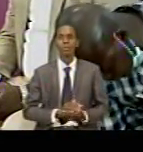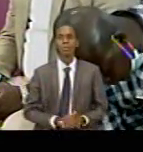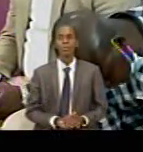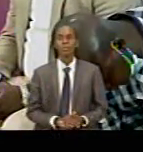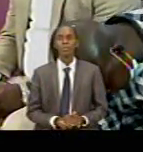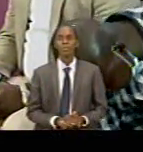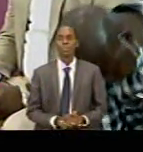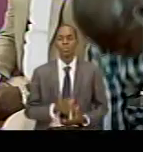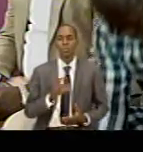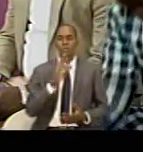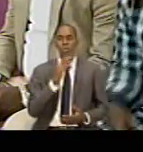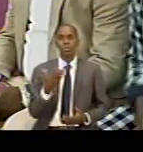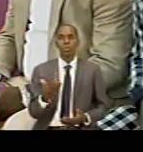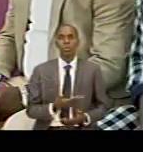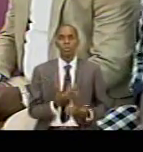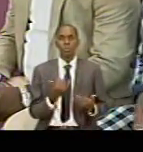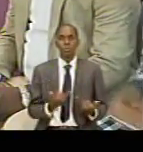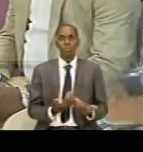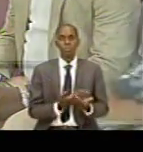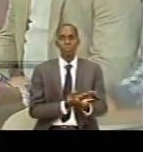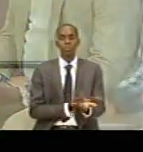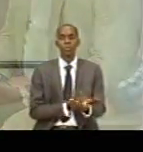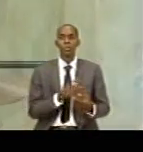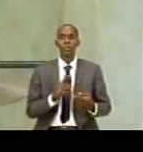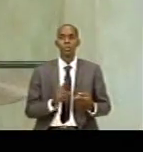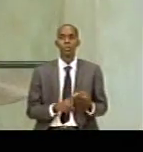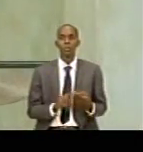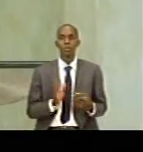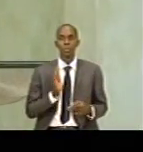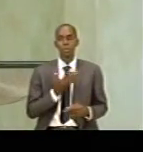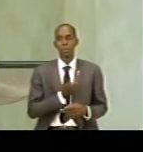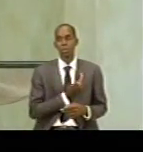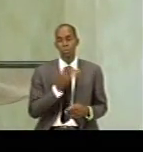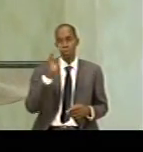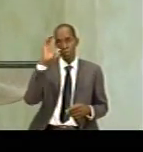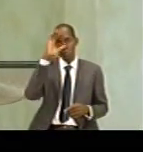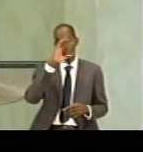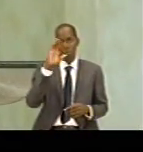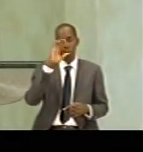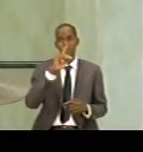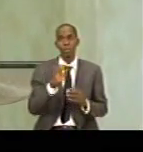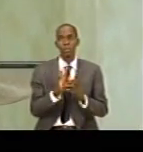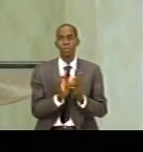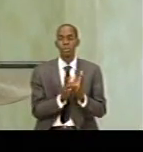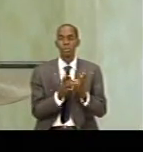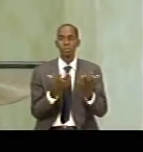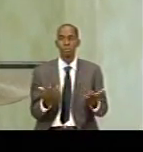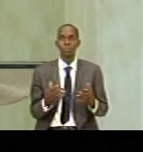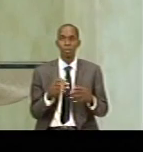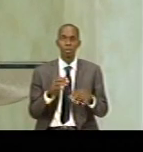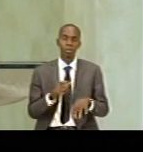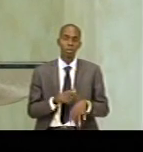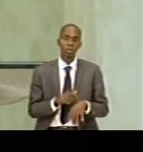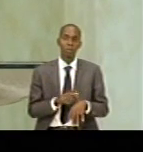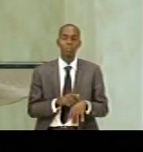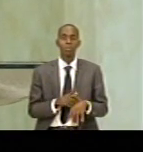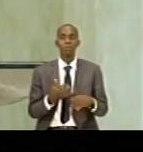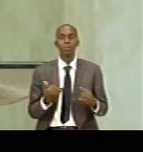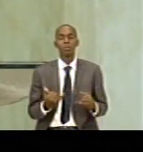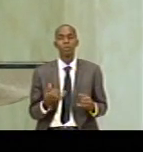You are welcome this morning to Search the Scripture class. This morning we are moving